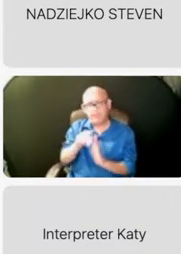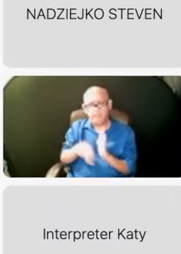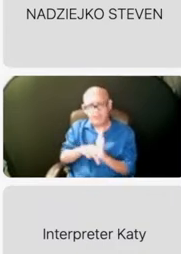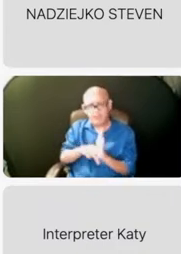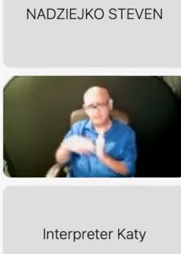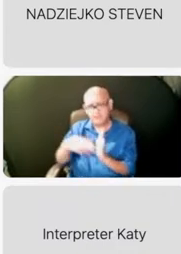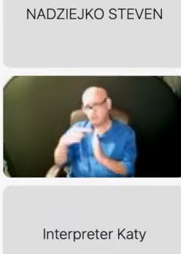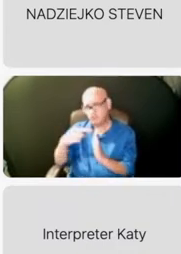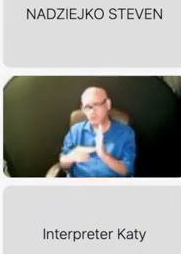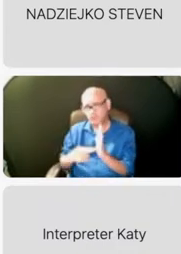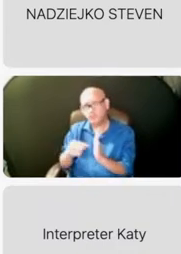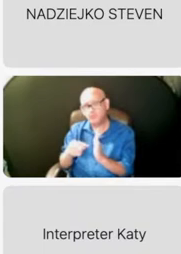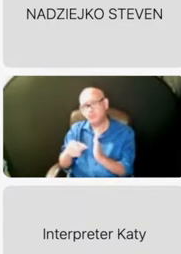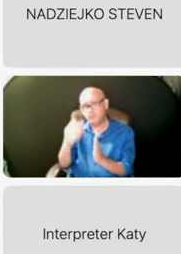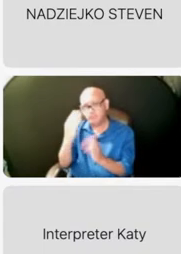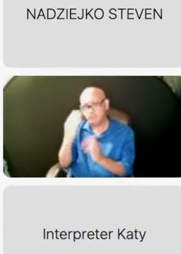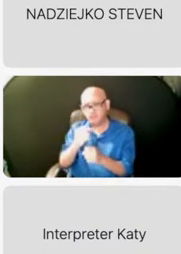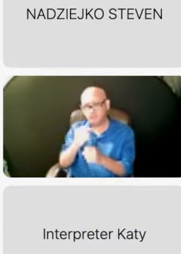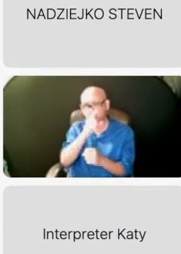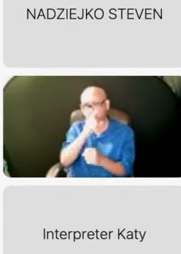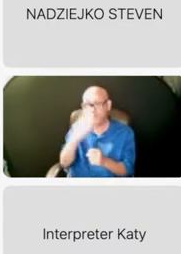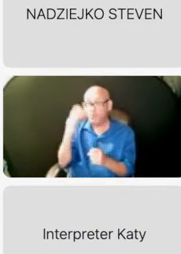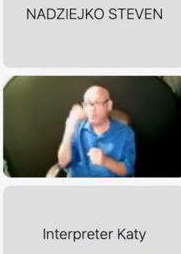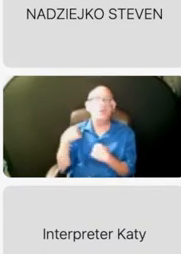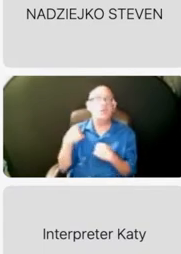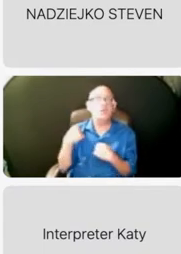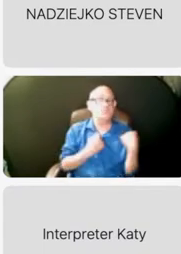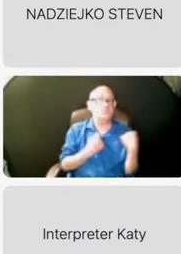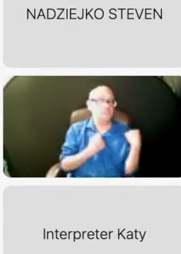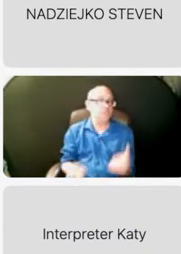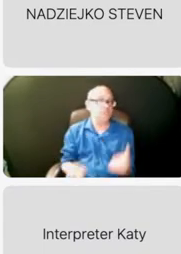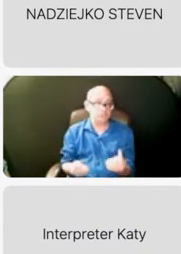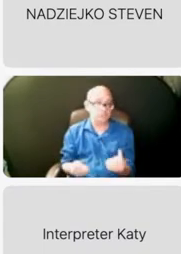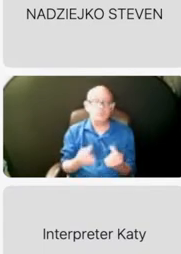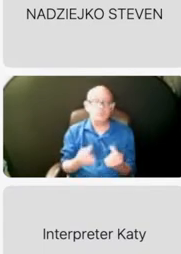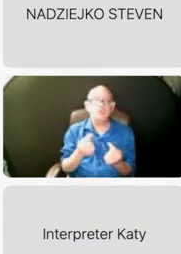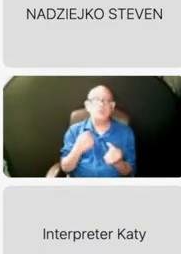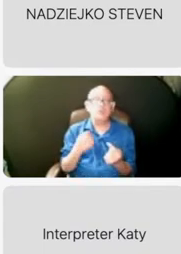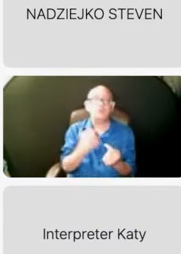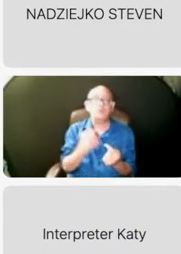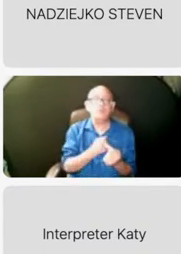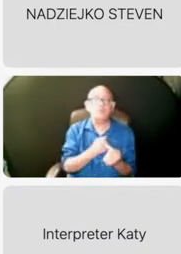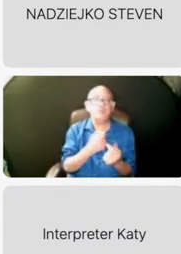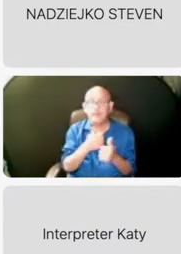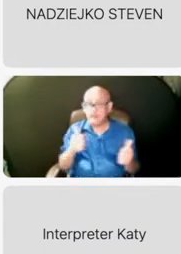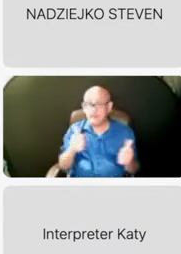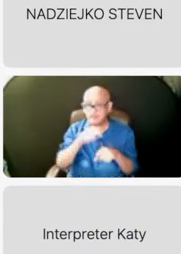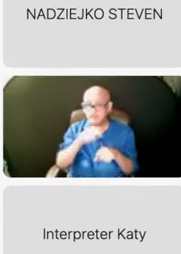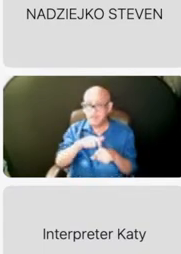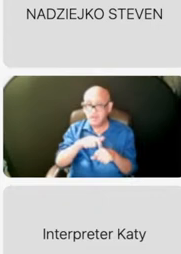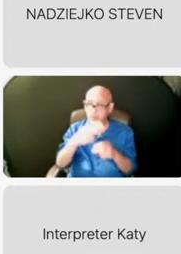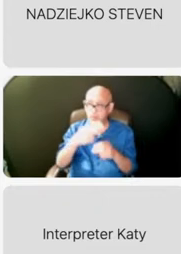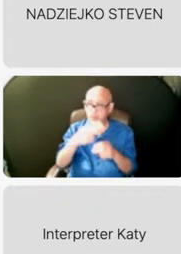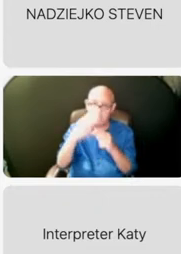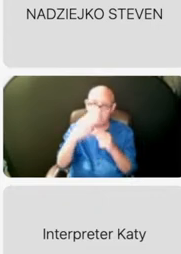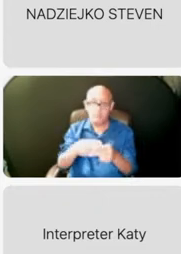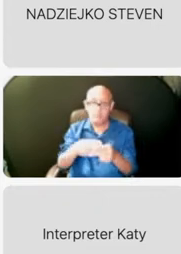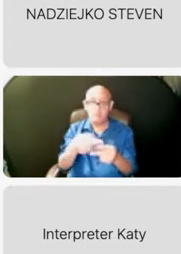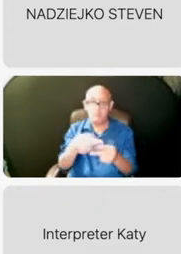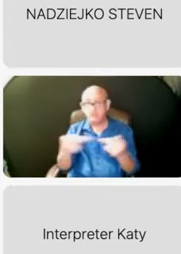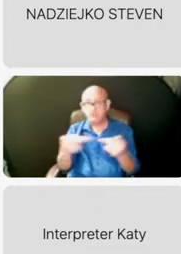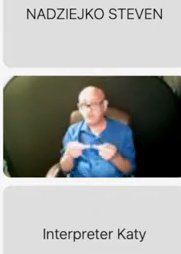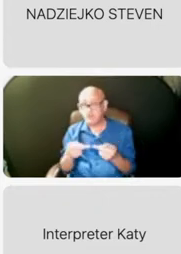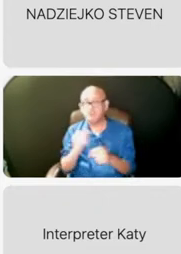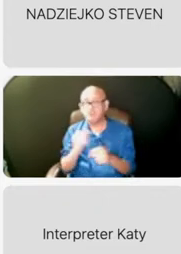because it's been our practice over the years to anytime we named anything to make it available for